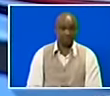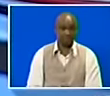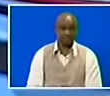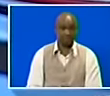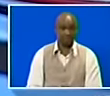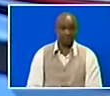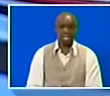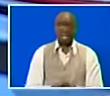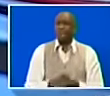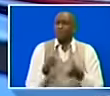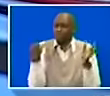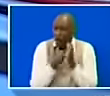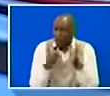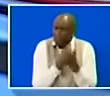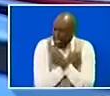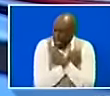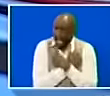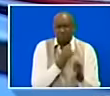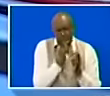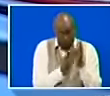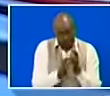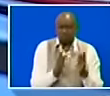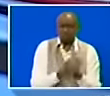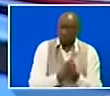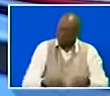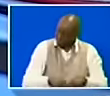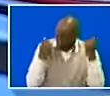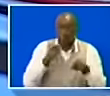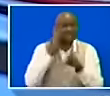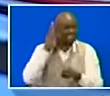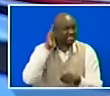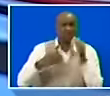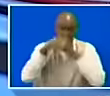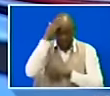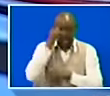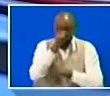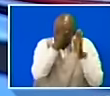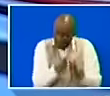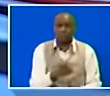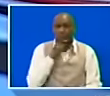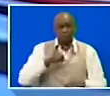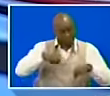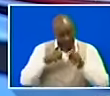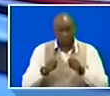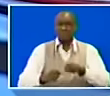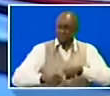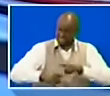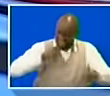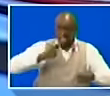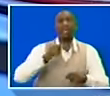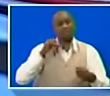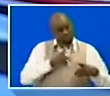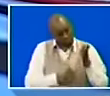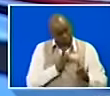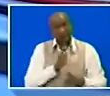A love triangle ended tragically at Kisii University after a male Boda Boda operator strangled his university lover